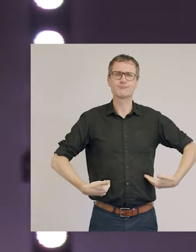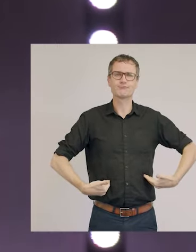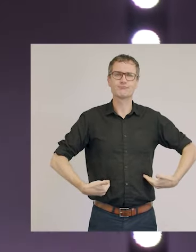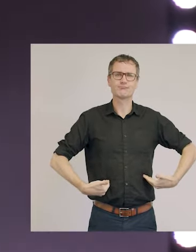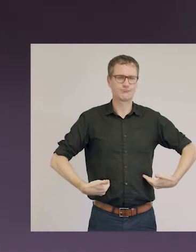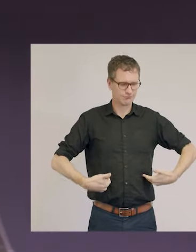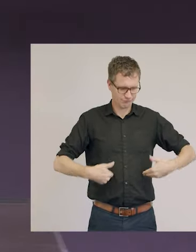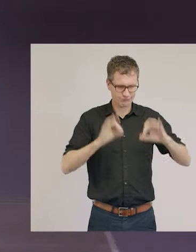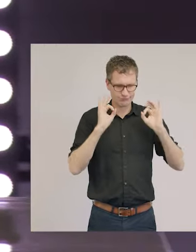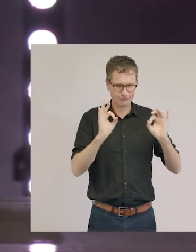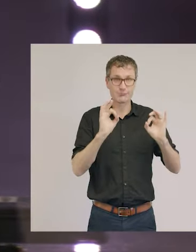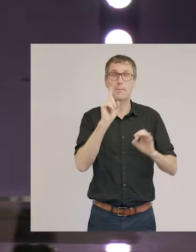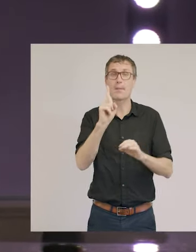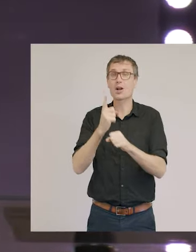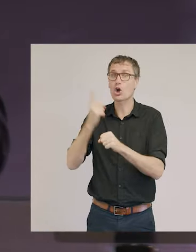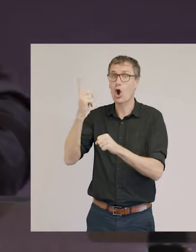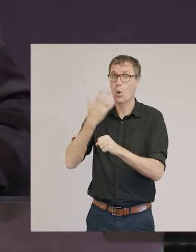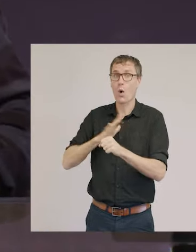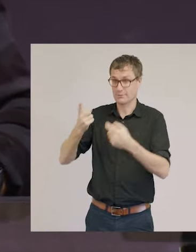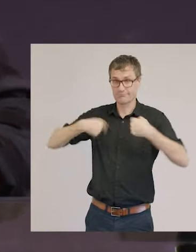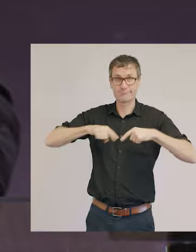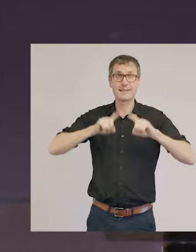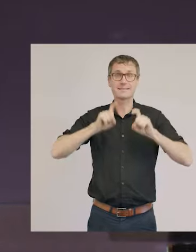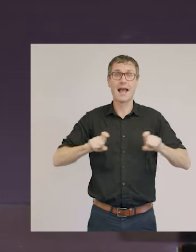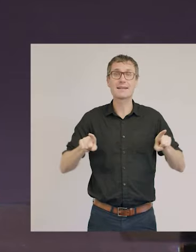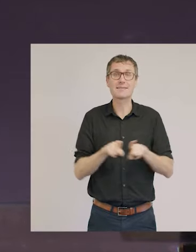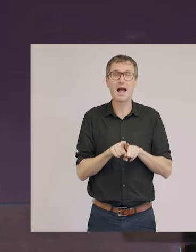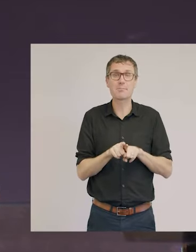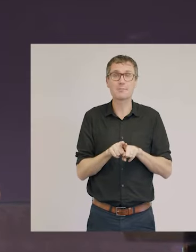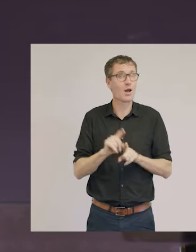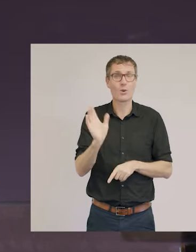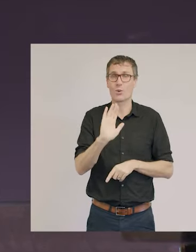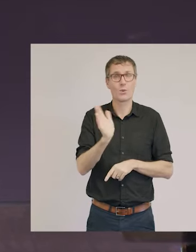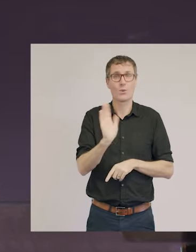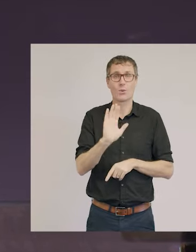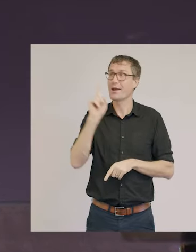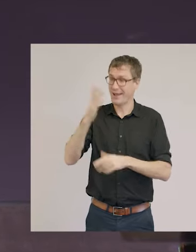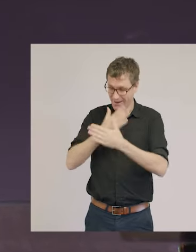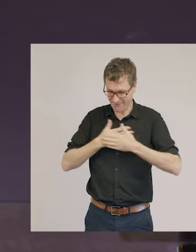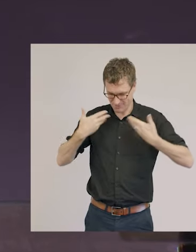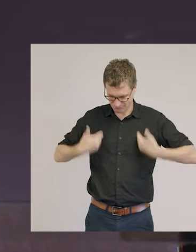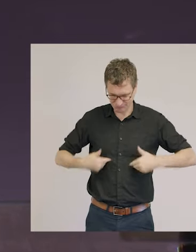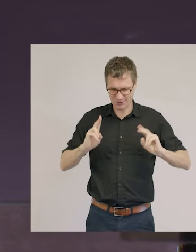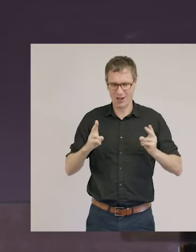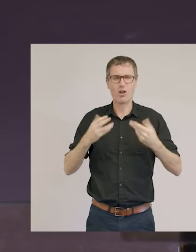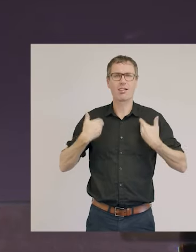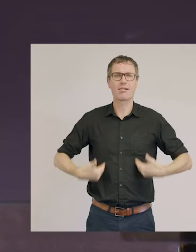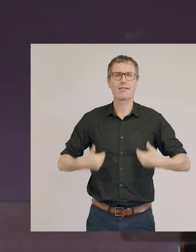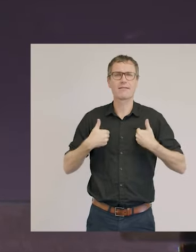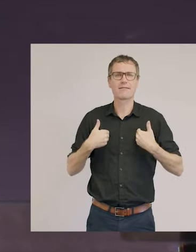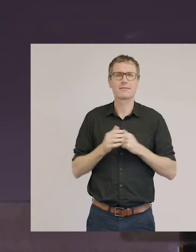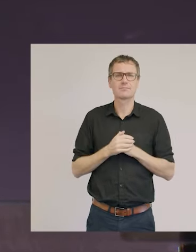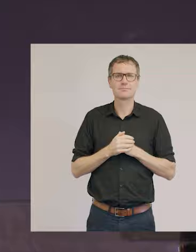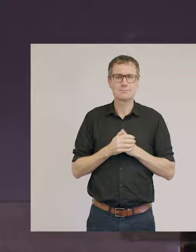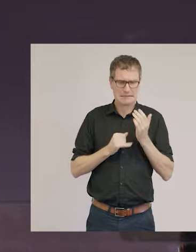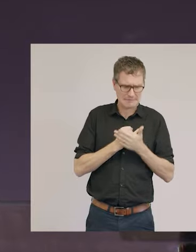truth. But God does not want you to stay the way you are. He loves you the way you are.